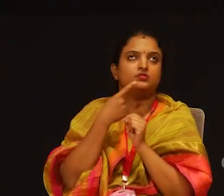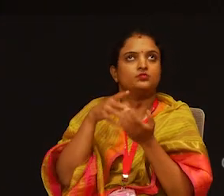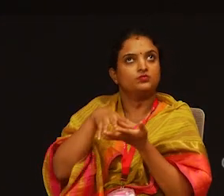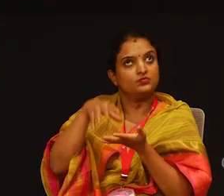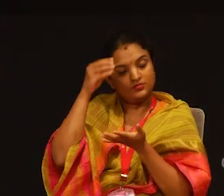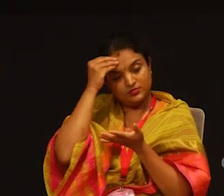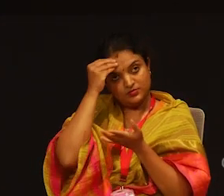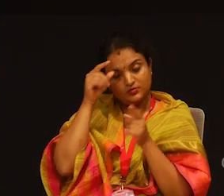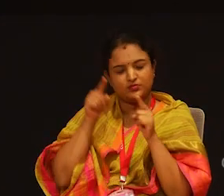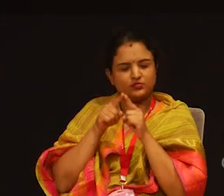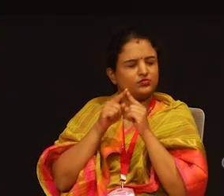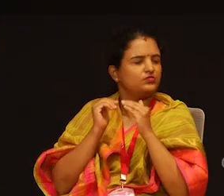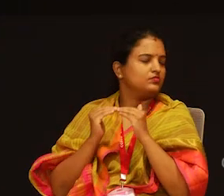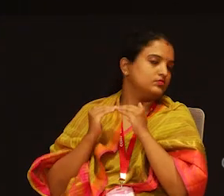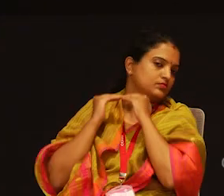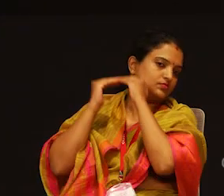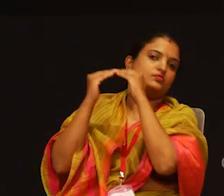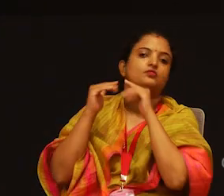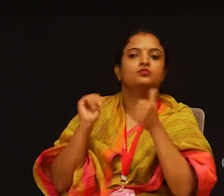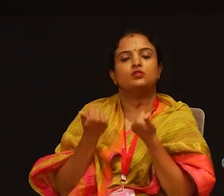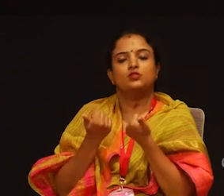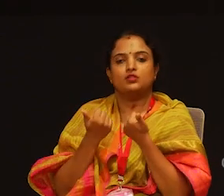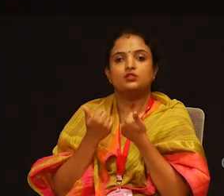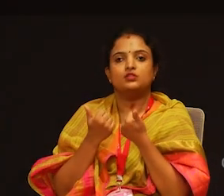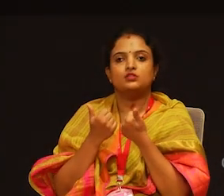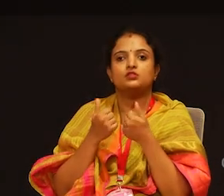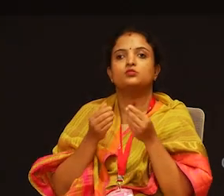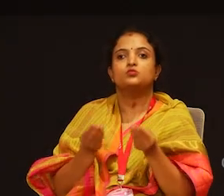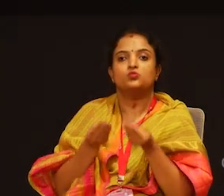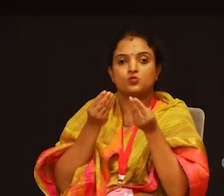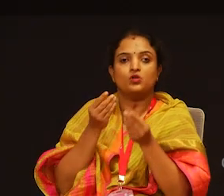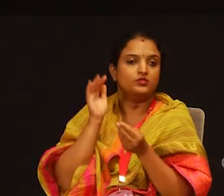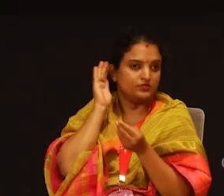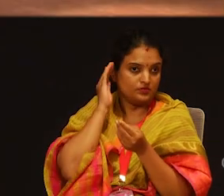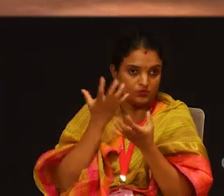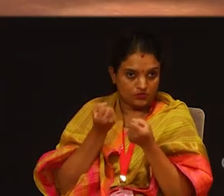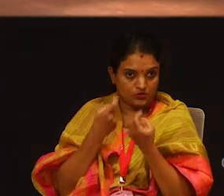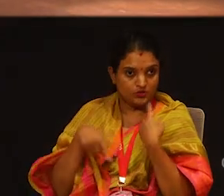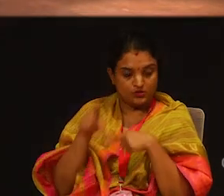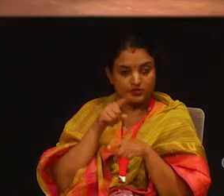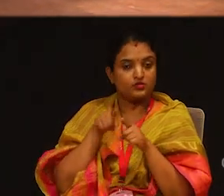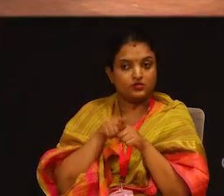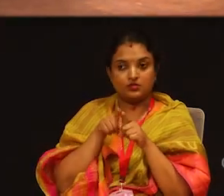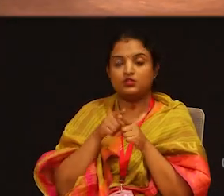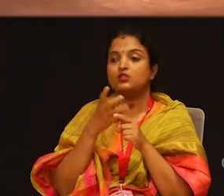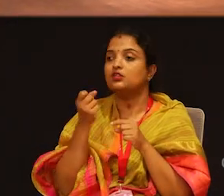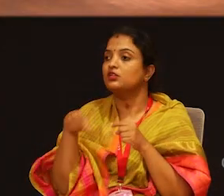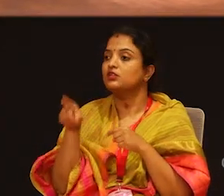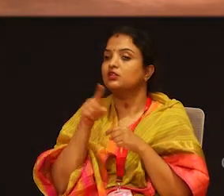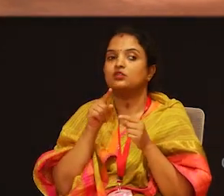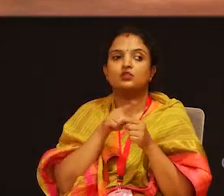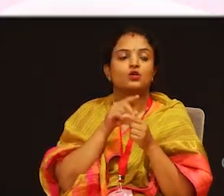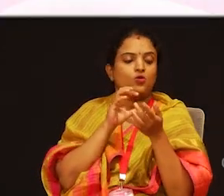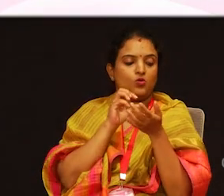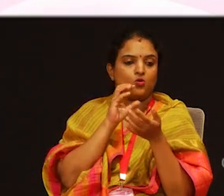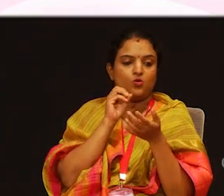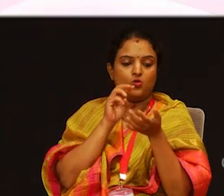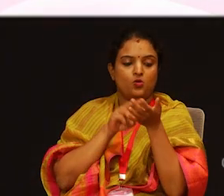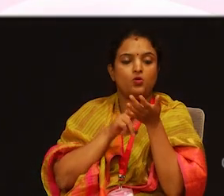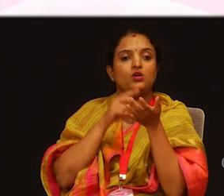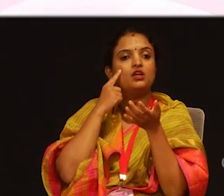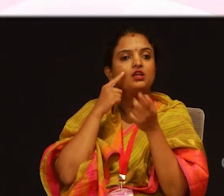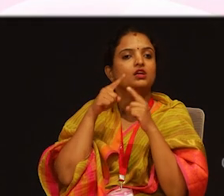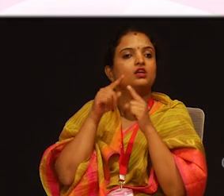thrive to their full potential. To learn more about this, let us listen to Dr. Onita Nakra,